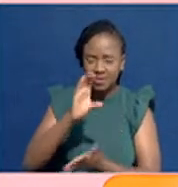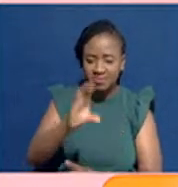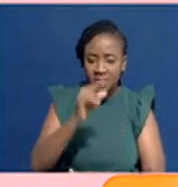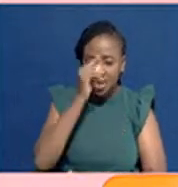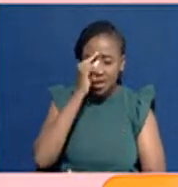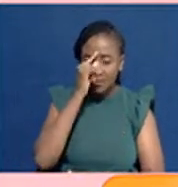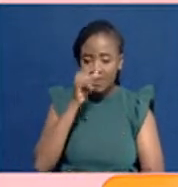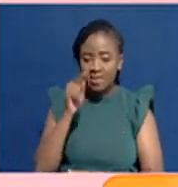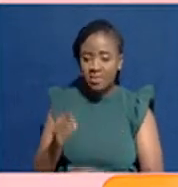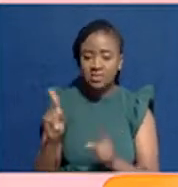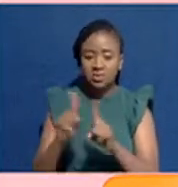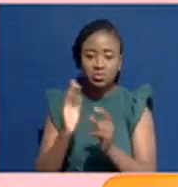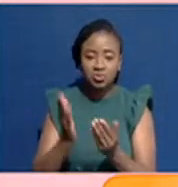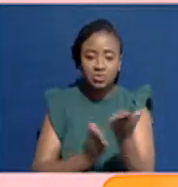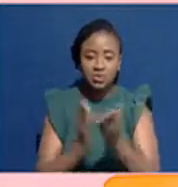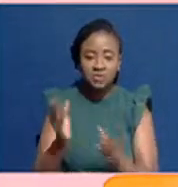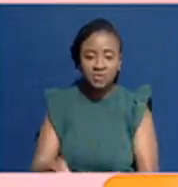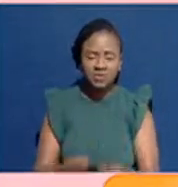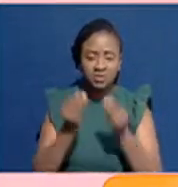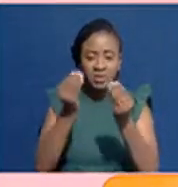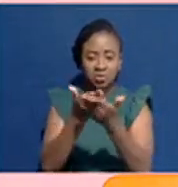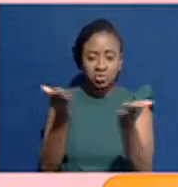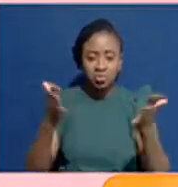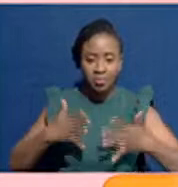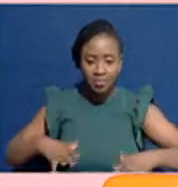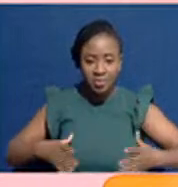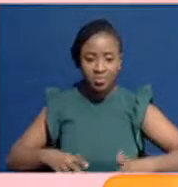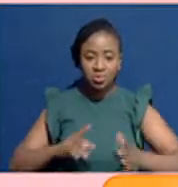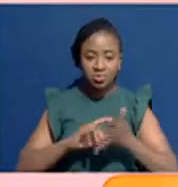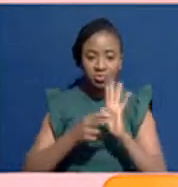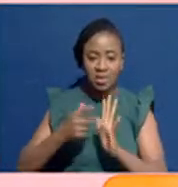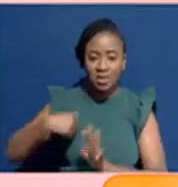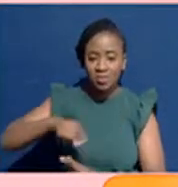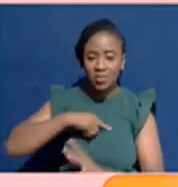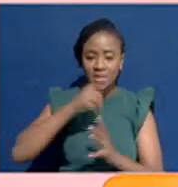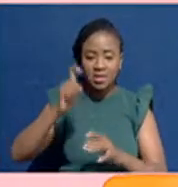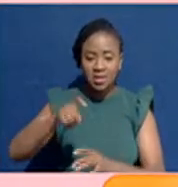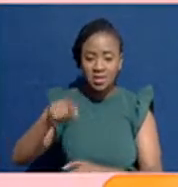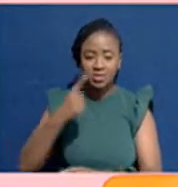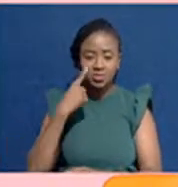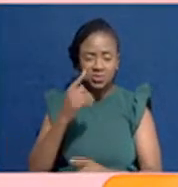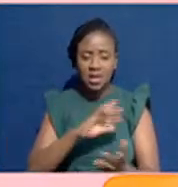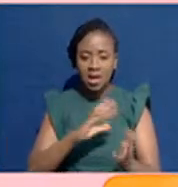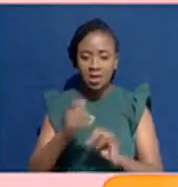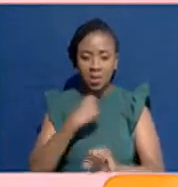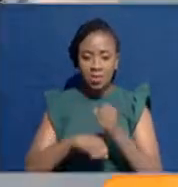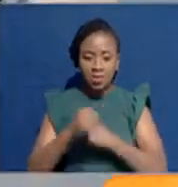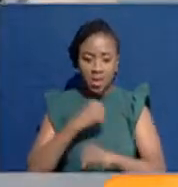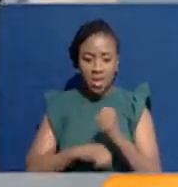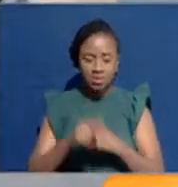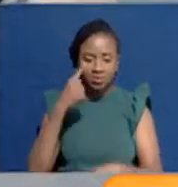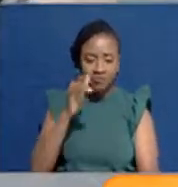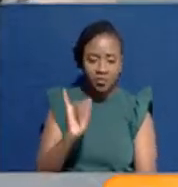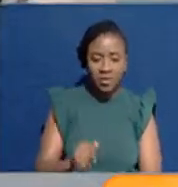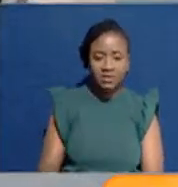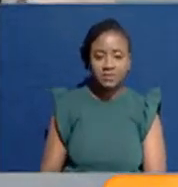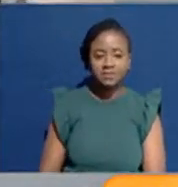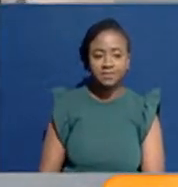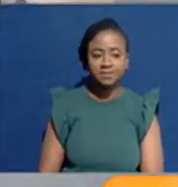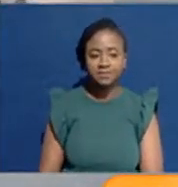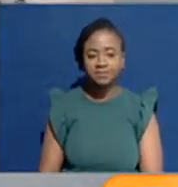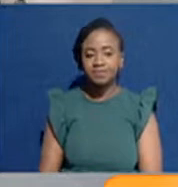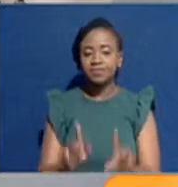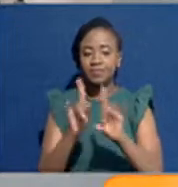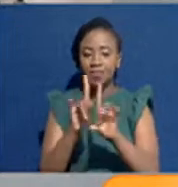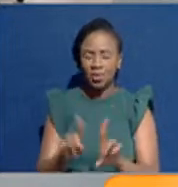the people. Right. So what we need to rationalize is, how then do we do that taxation? Okay, all right. Honorable Silvana Sosoro, she says